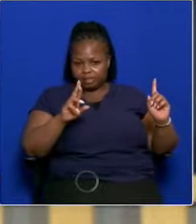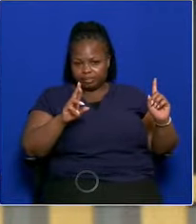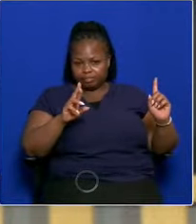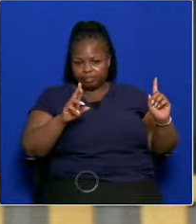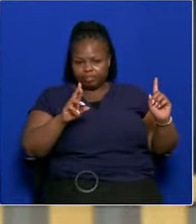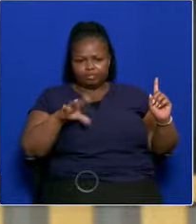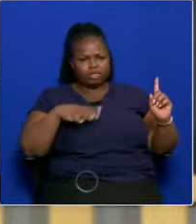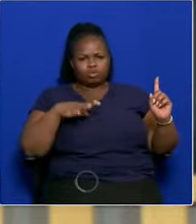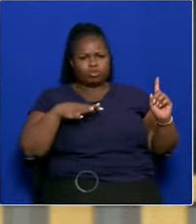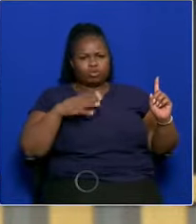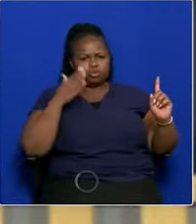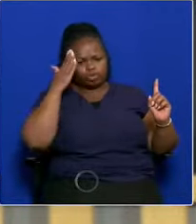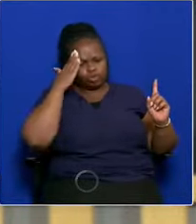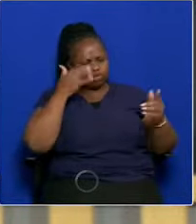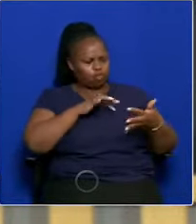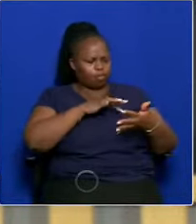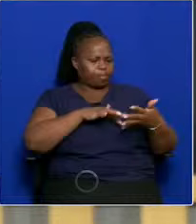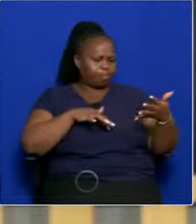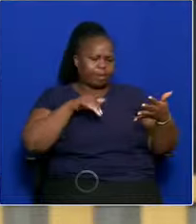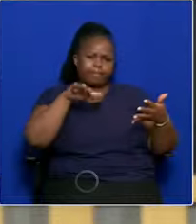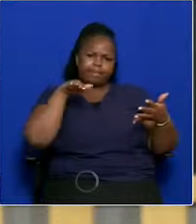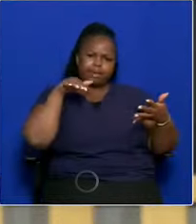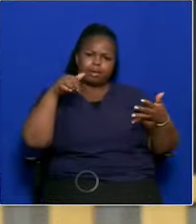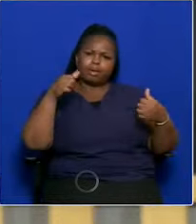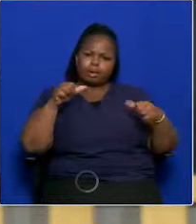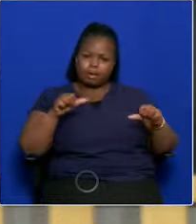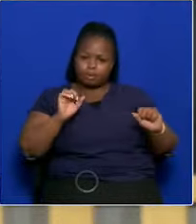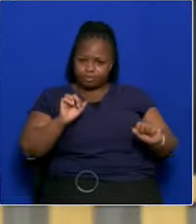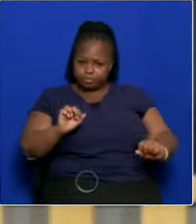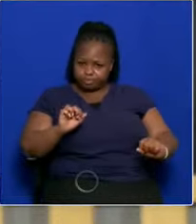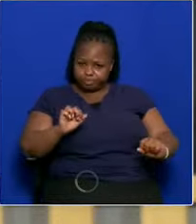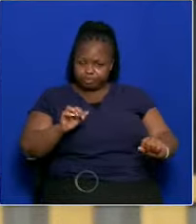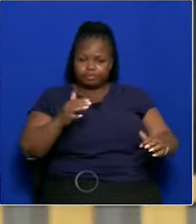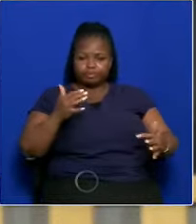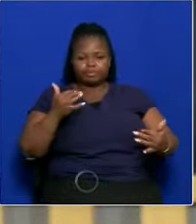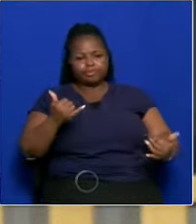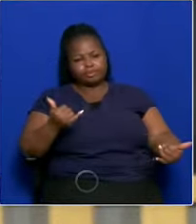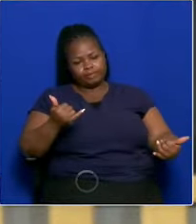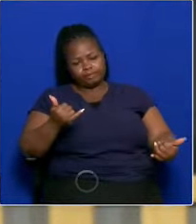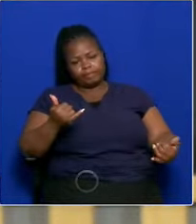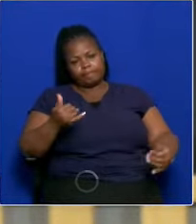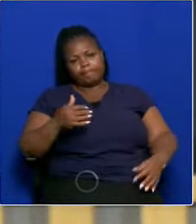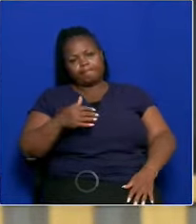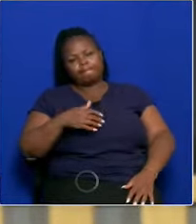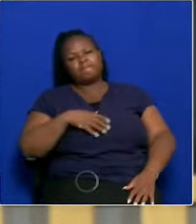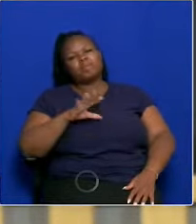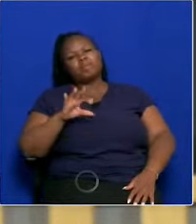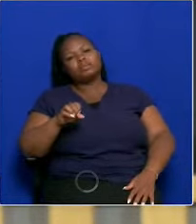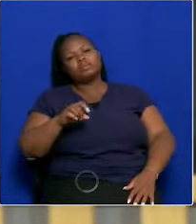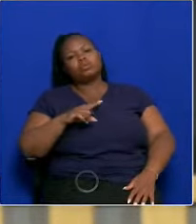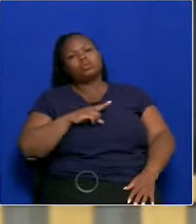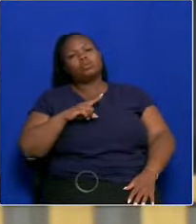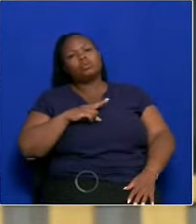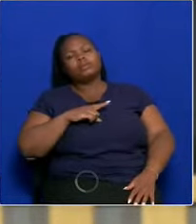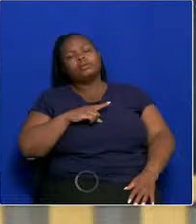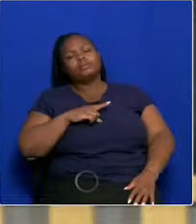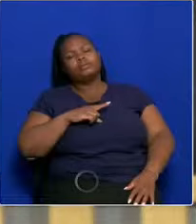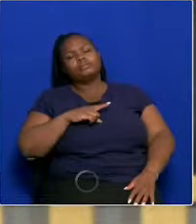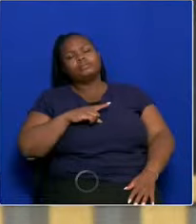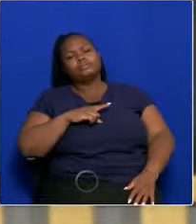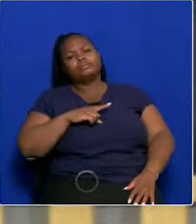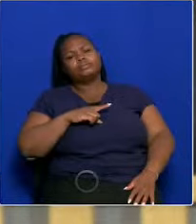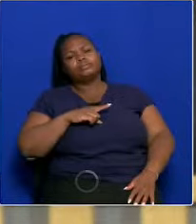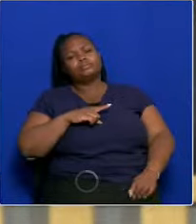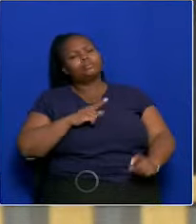from your bank account. Then the question is asked, the question has to be asked, why did you pay